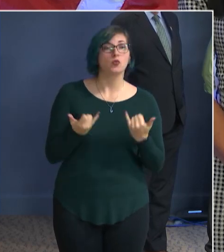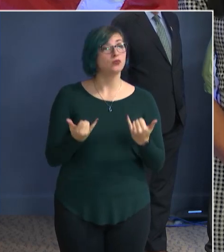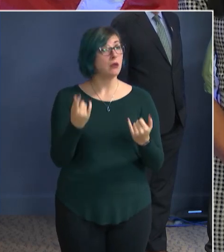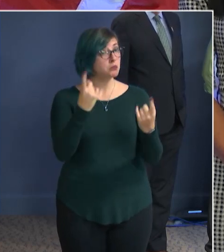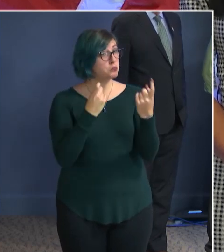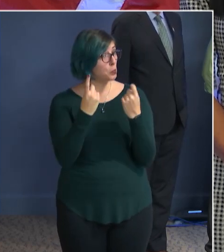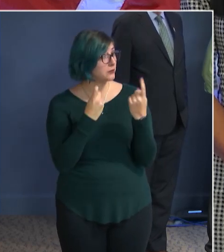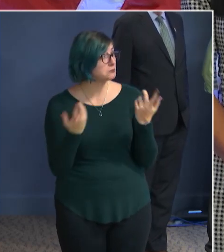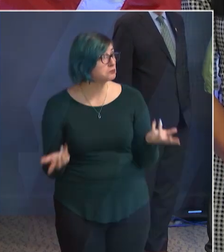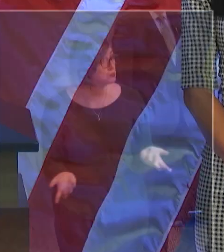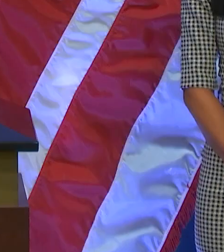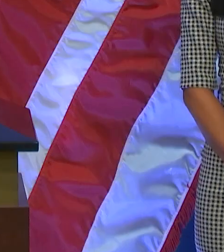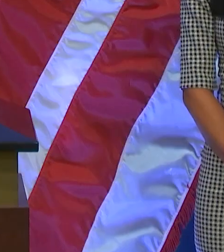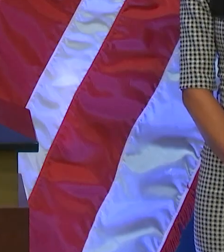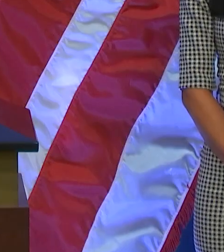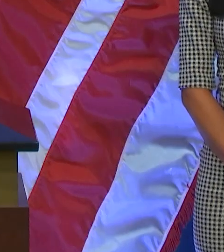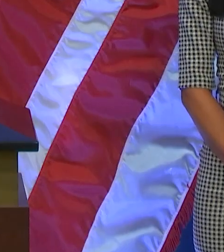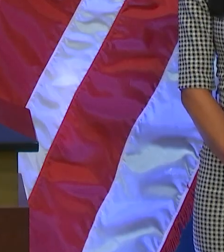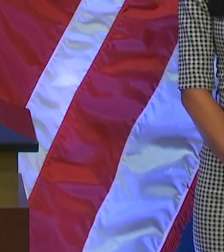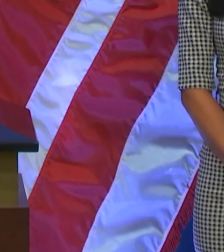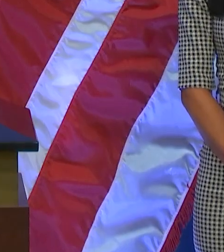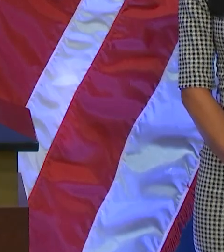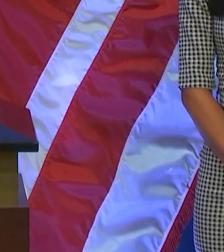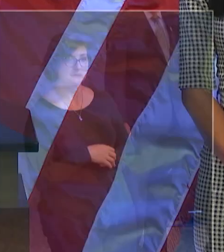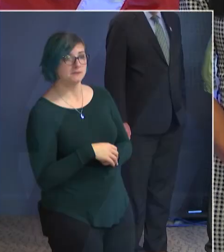questions. Yes, sir.